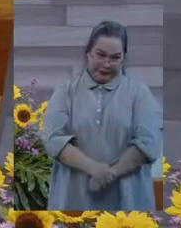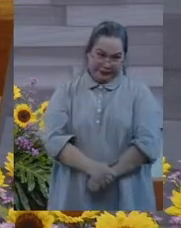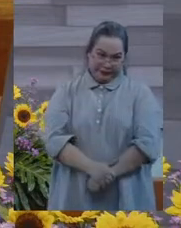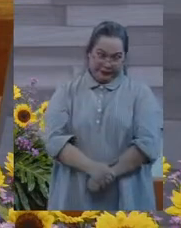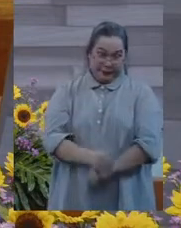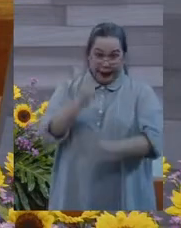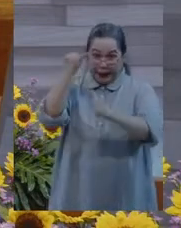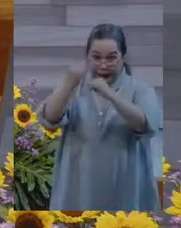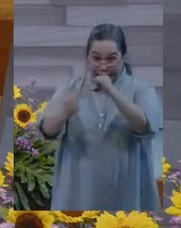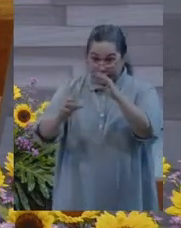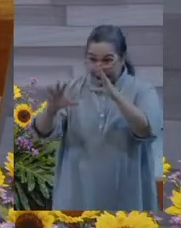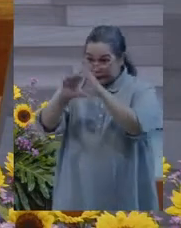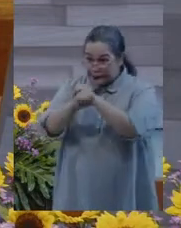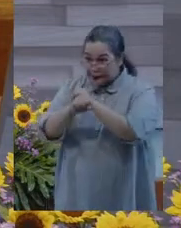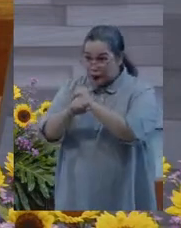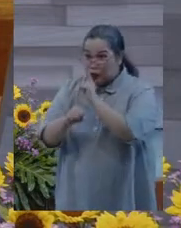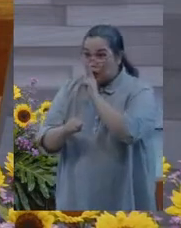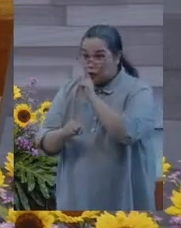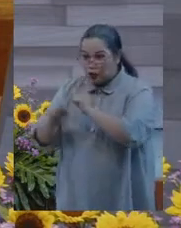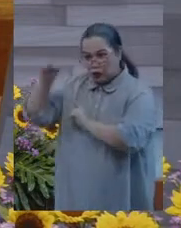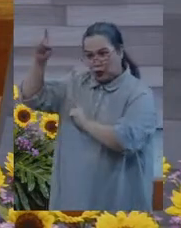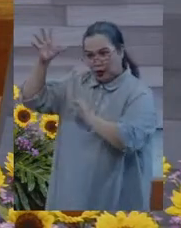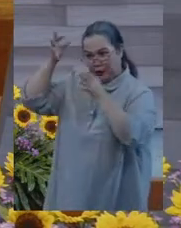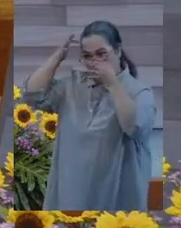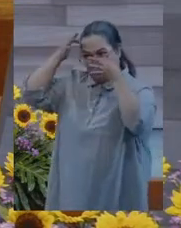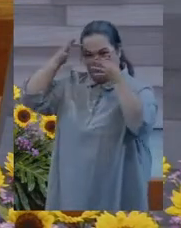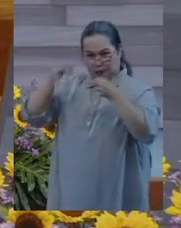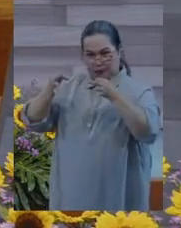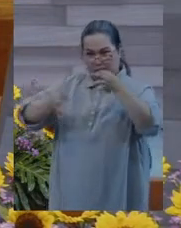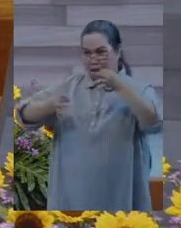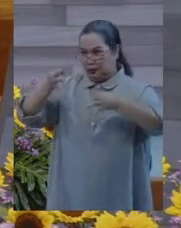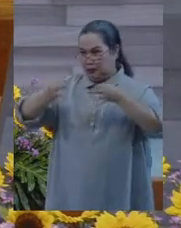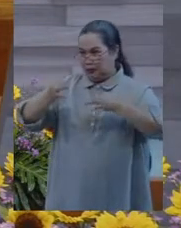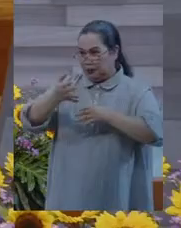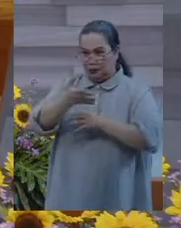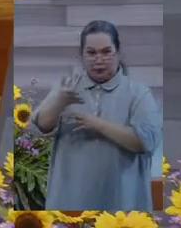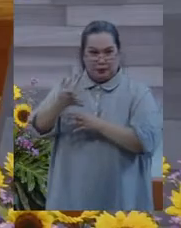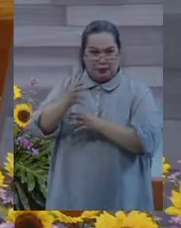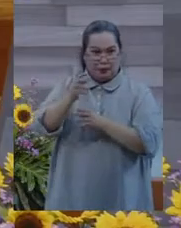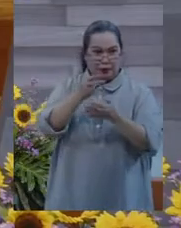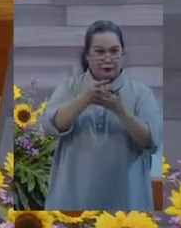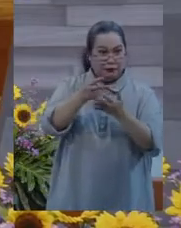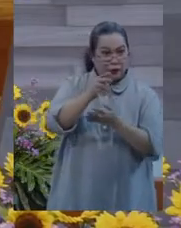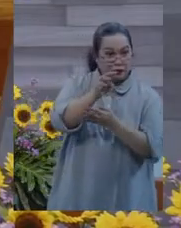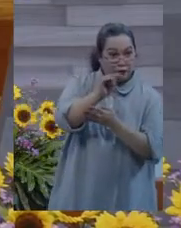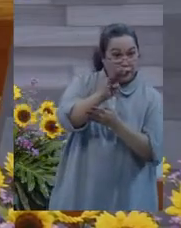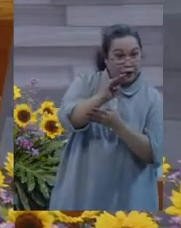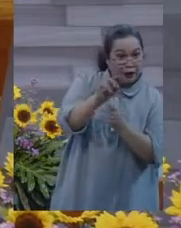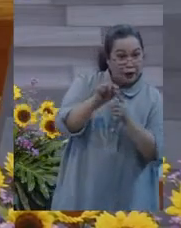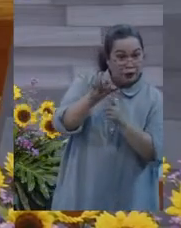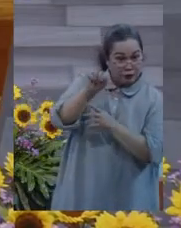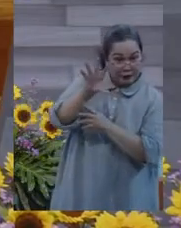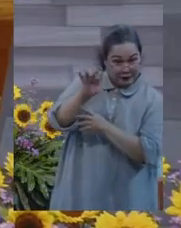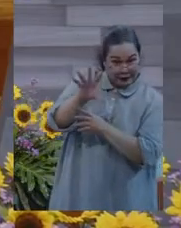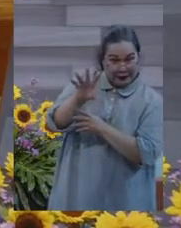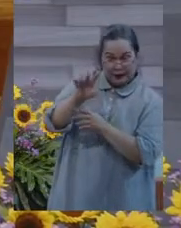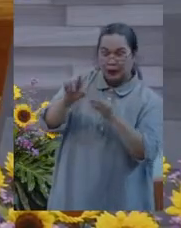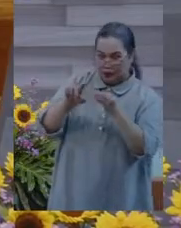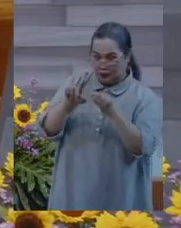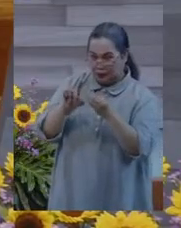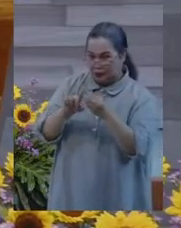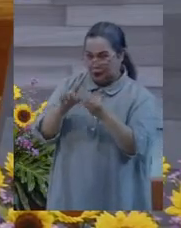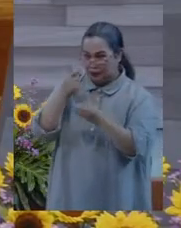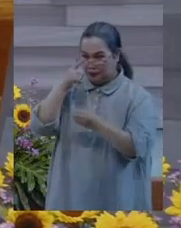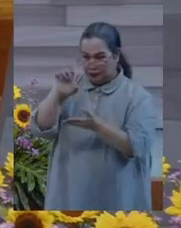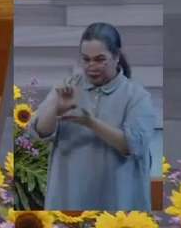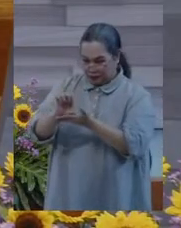Huli sa lahat, sila ay tiyak na hahatulan. Verses 14 to 15. It was also about these that